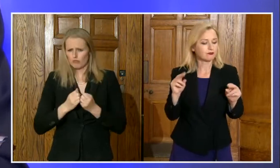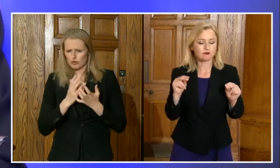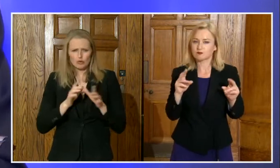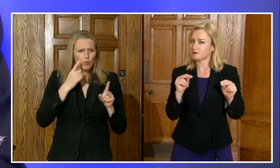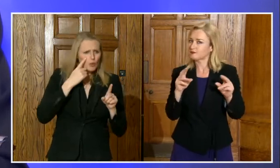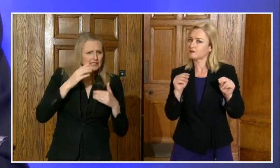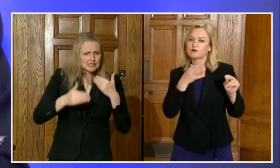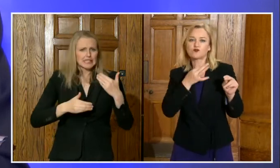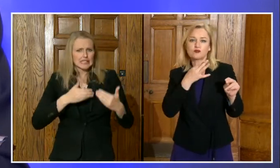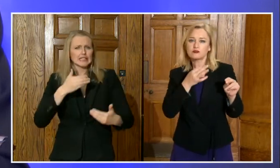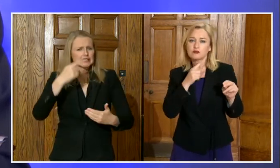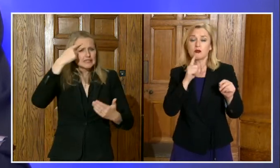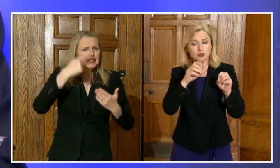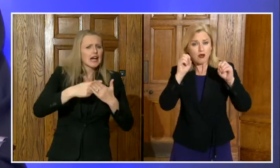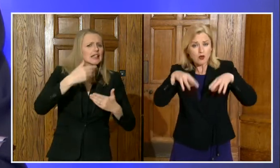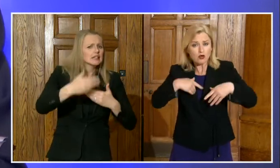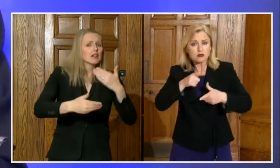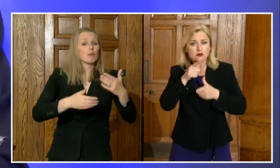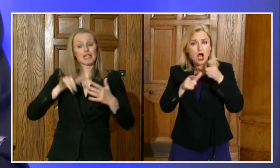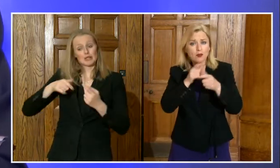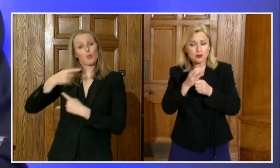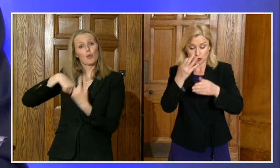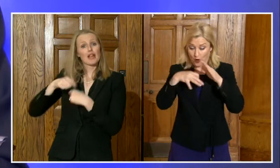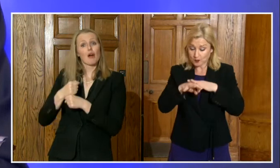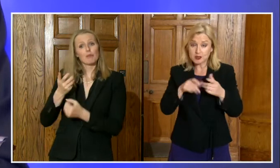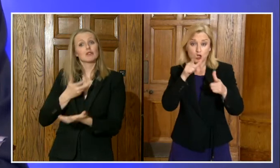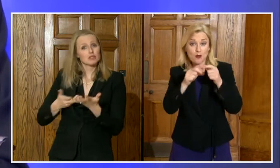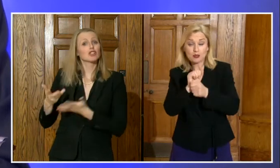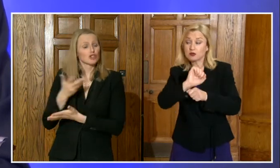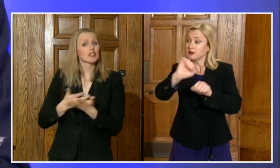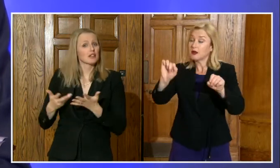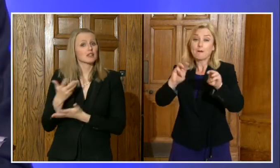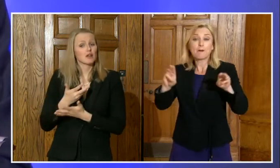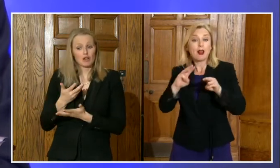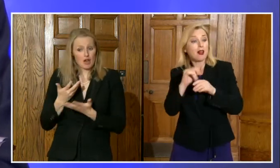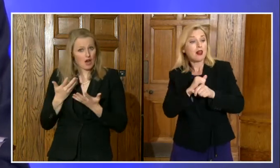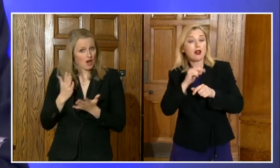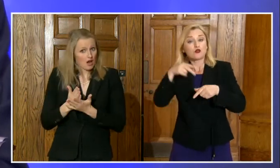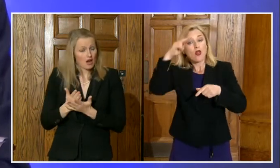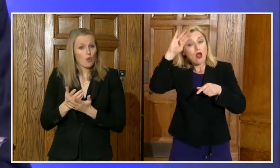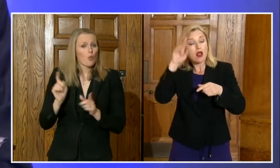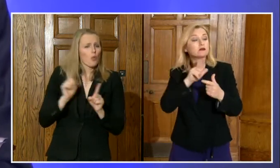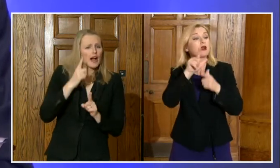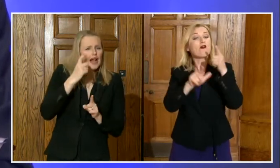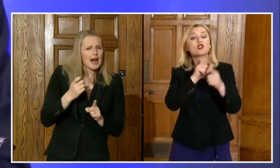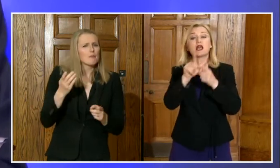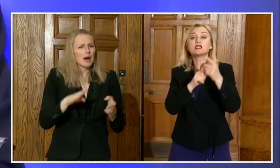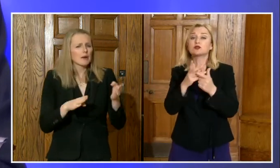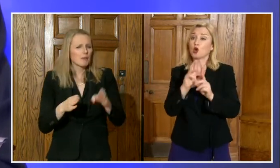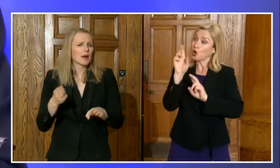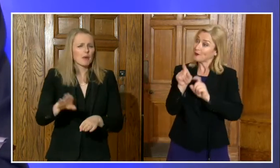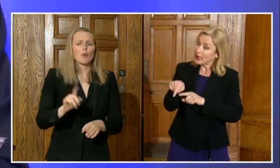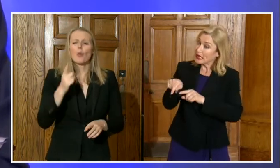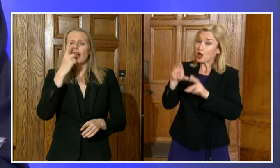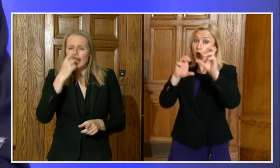up that we should be having the conversations within the executive and within the populace in Northern Ireland as well as to what things can look like, what changes